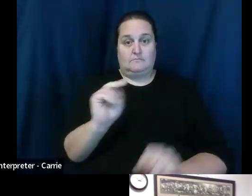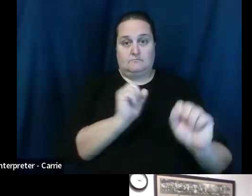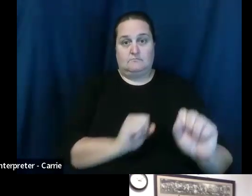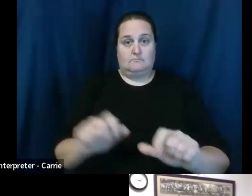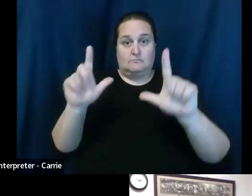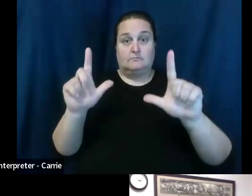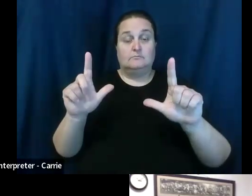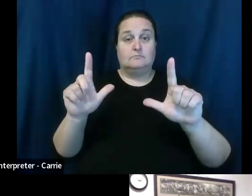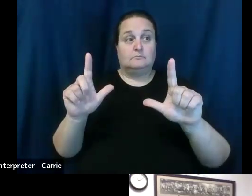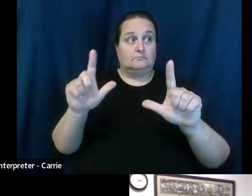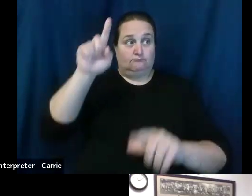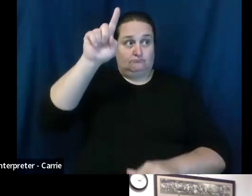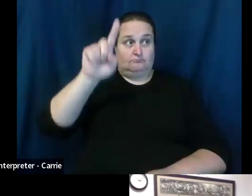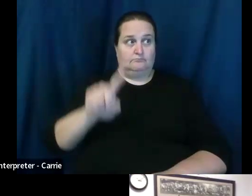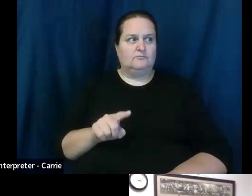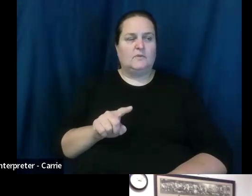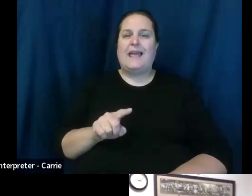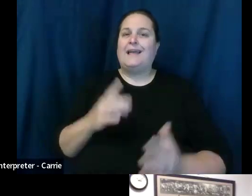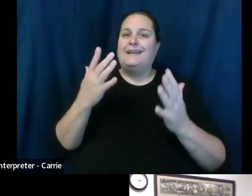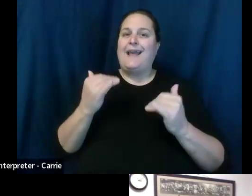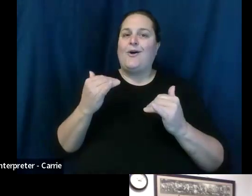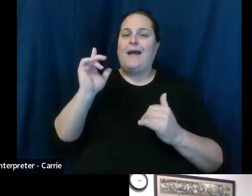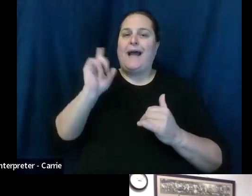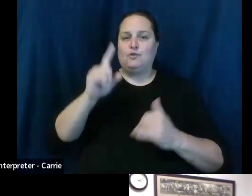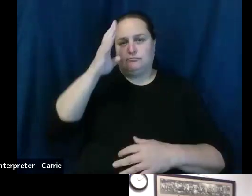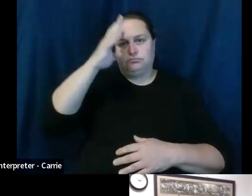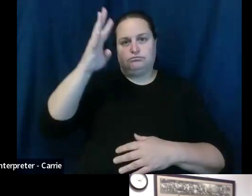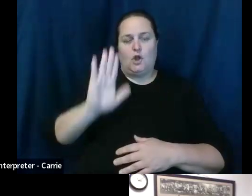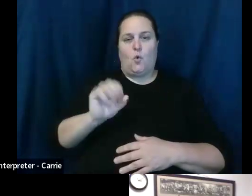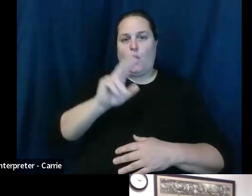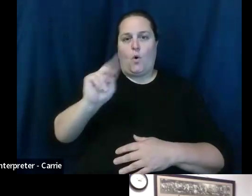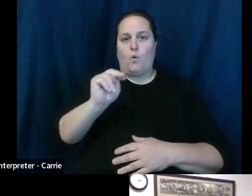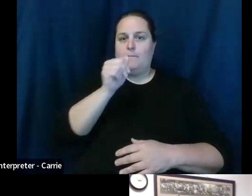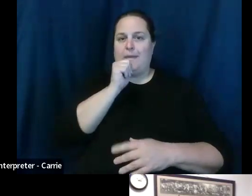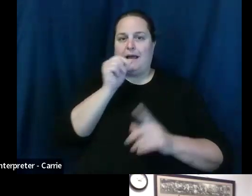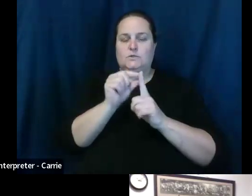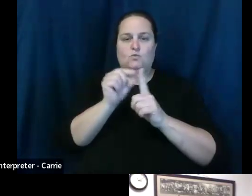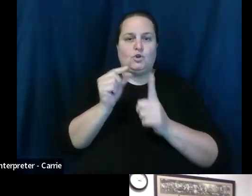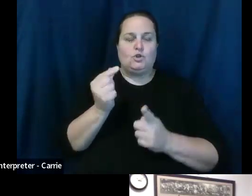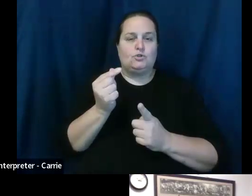And once you're logged in, it will ask you to change your username and password. So